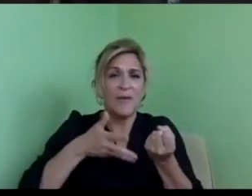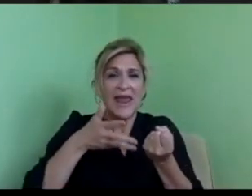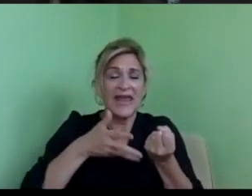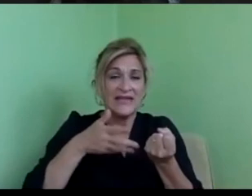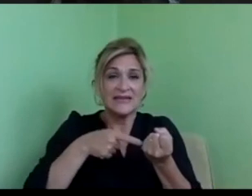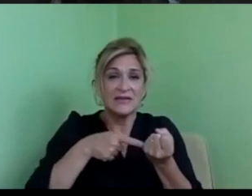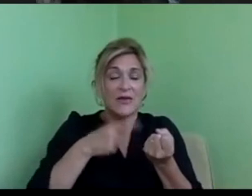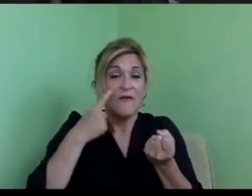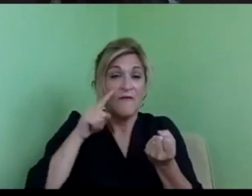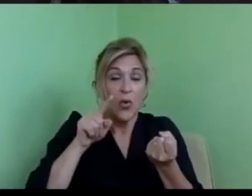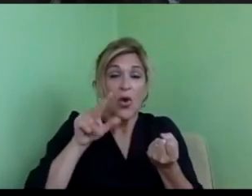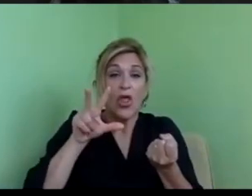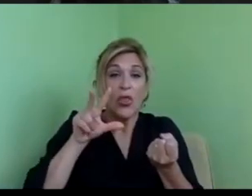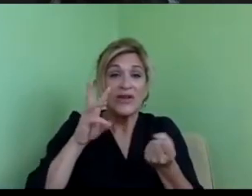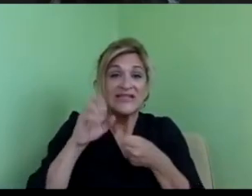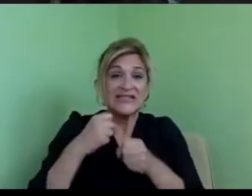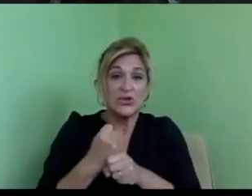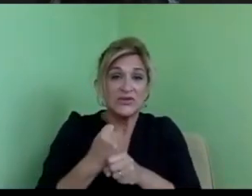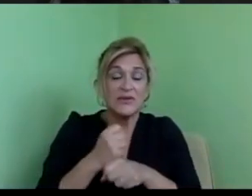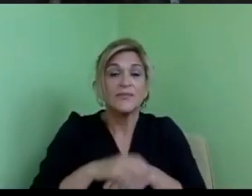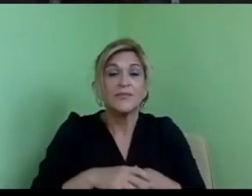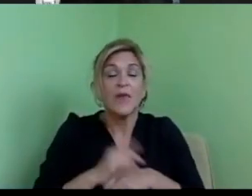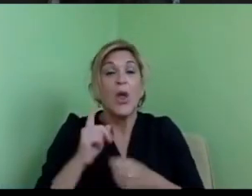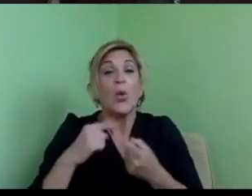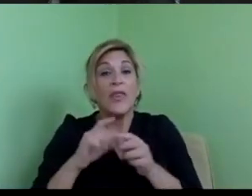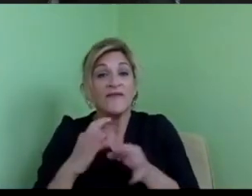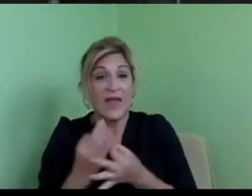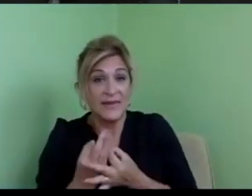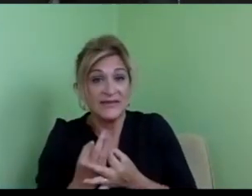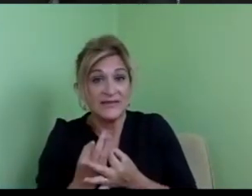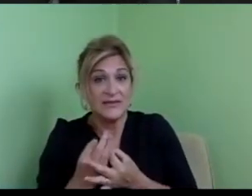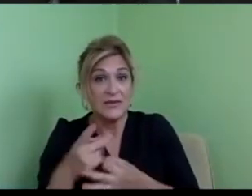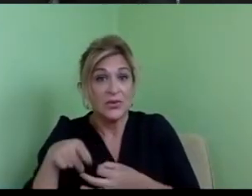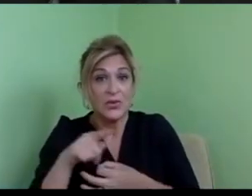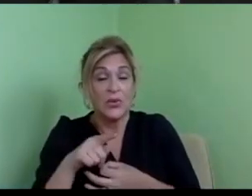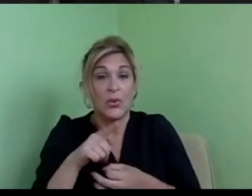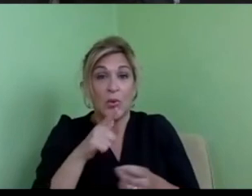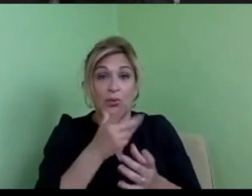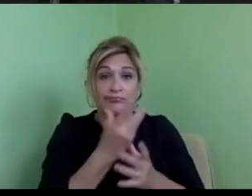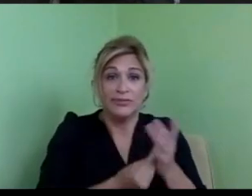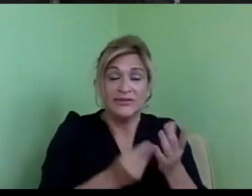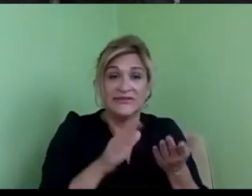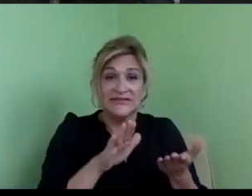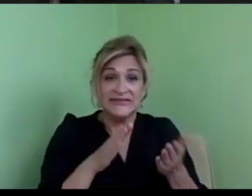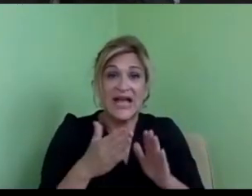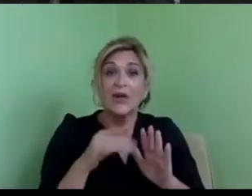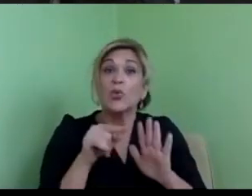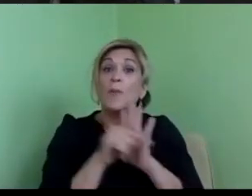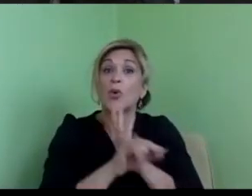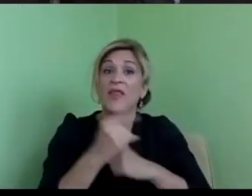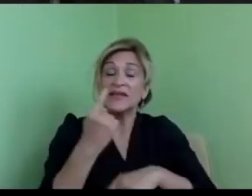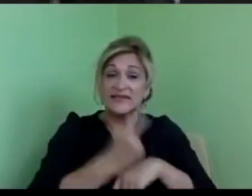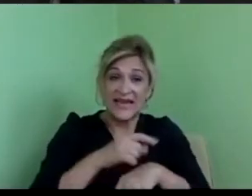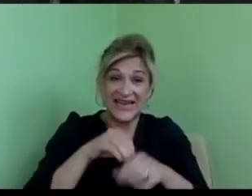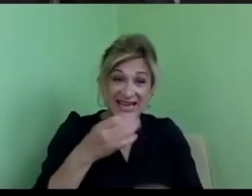when the families and loved ones of the people who died and were murdered that day in